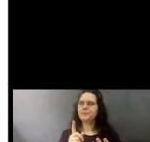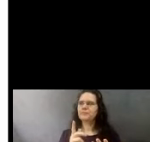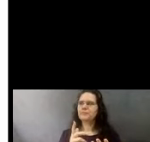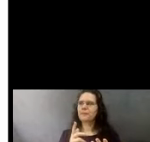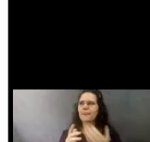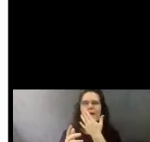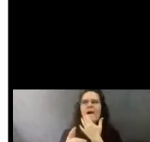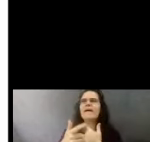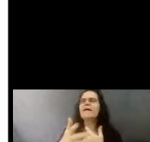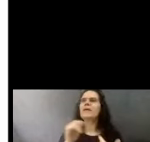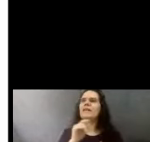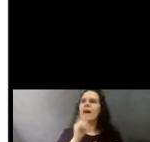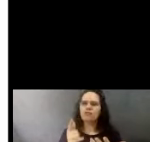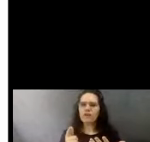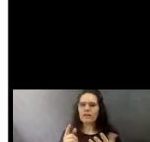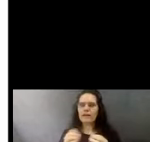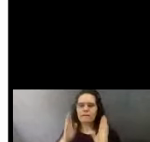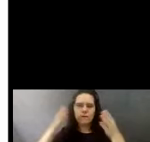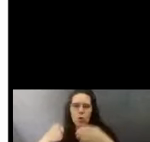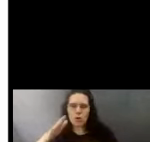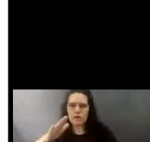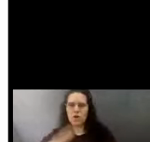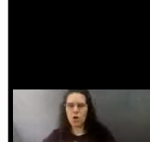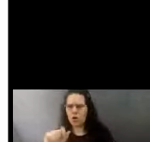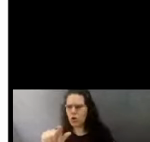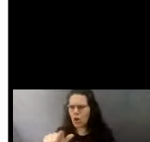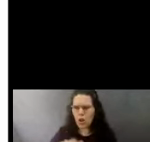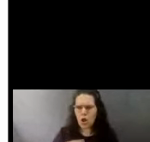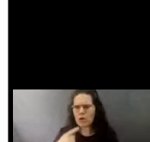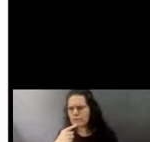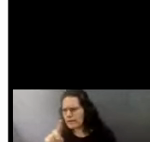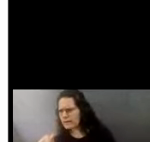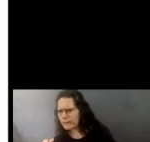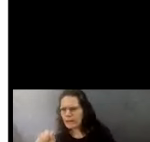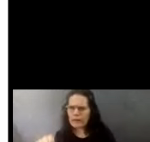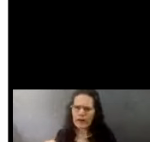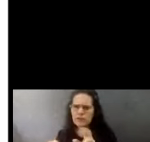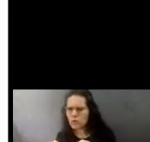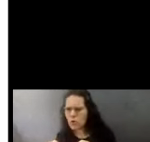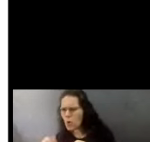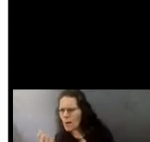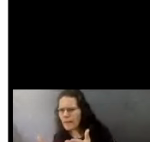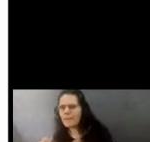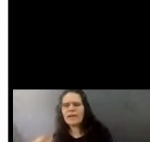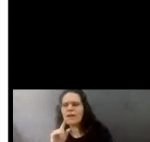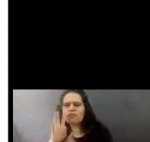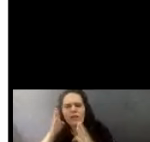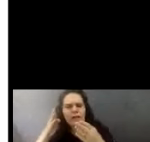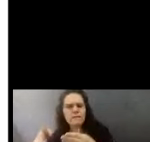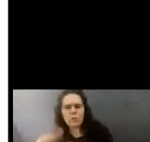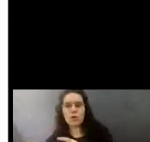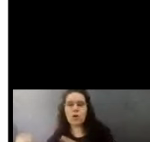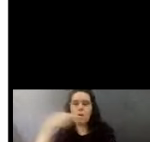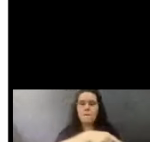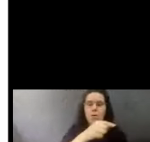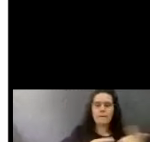actual COVID-19 infection has been, or at least hasn't gotten through the courts at such a volume as we might expect in the coming